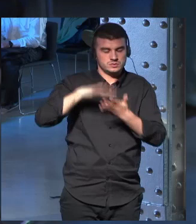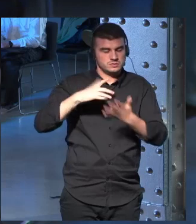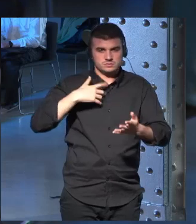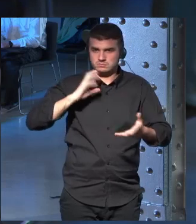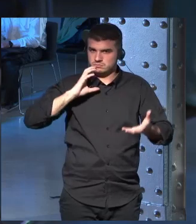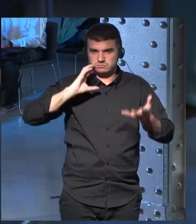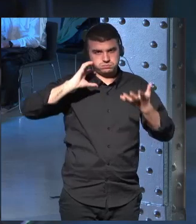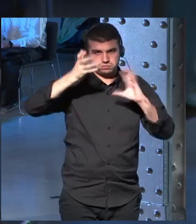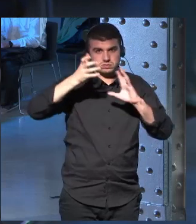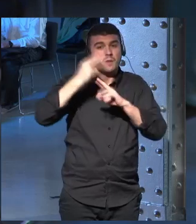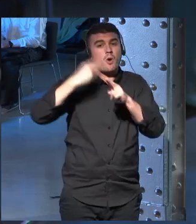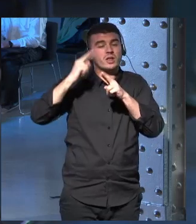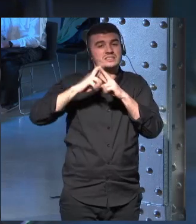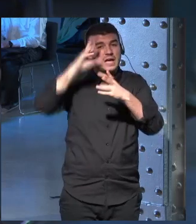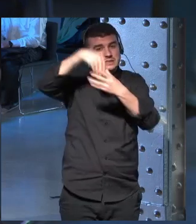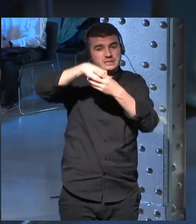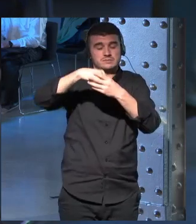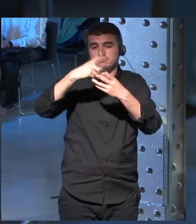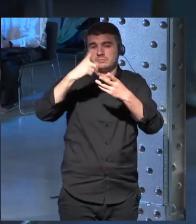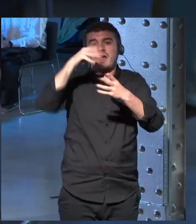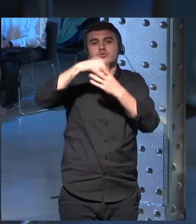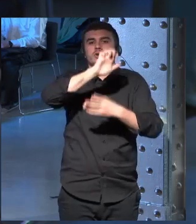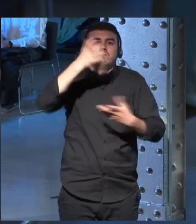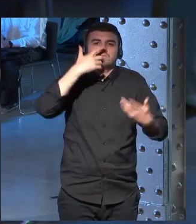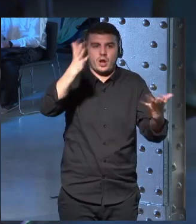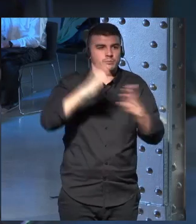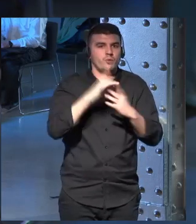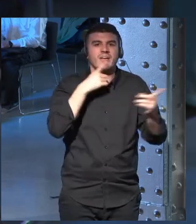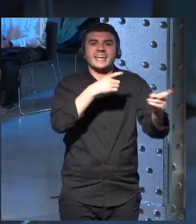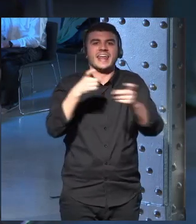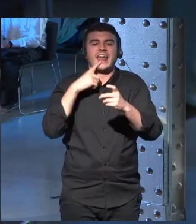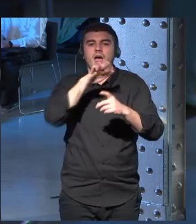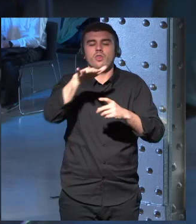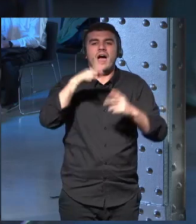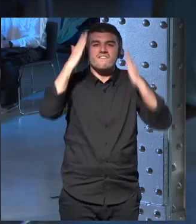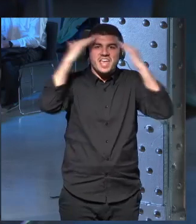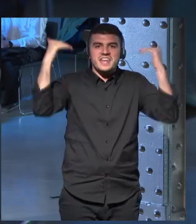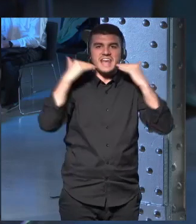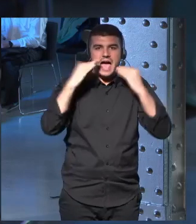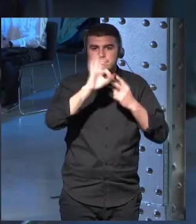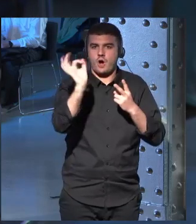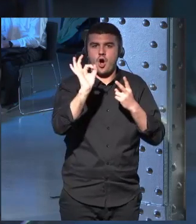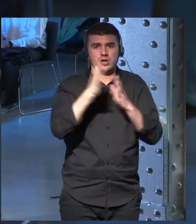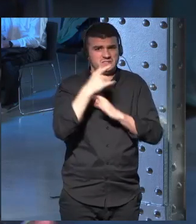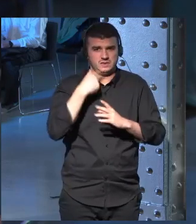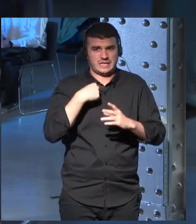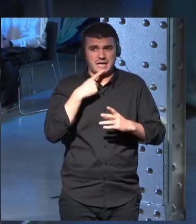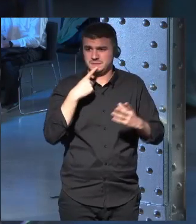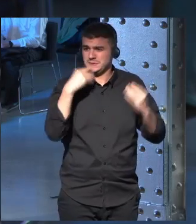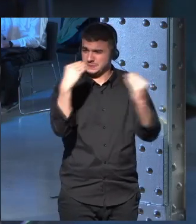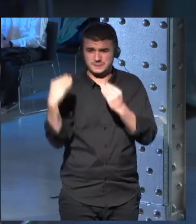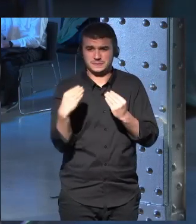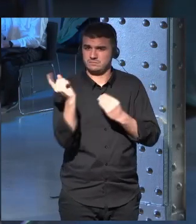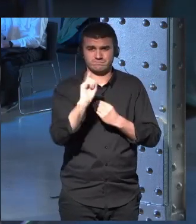lot of discord in society. The public mood was angry. It wasn't a pleasant time for